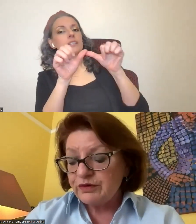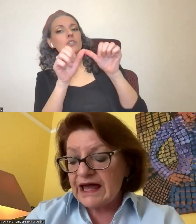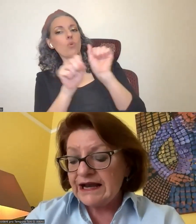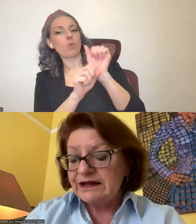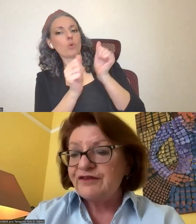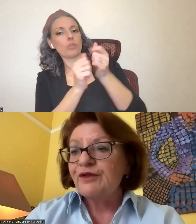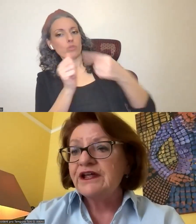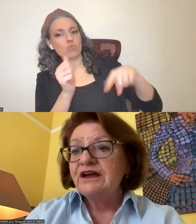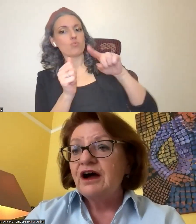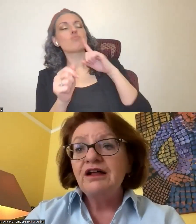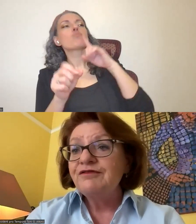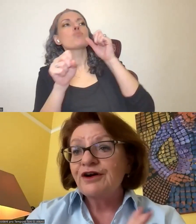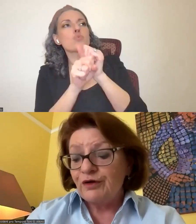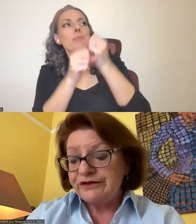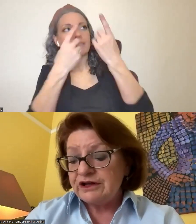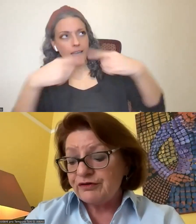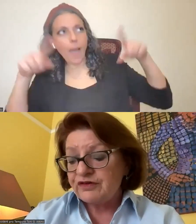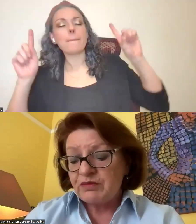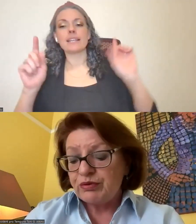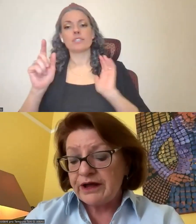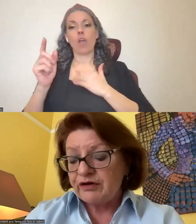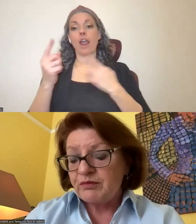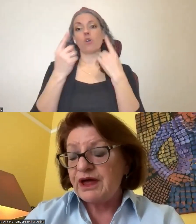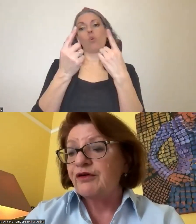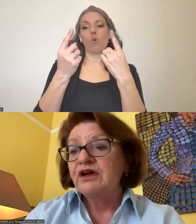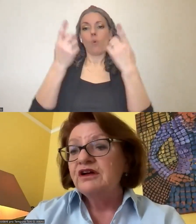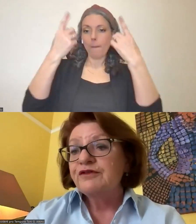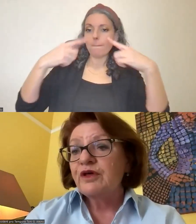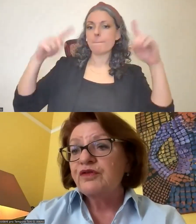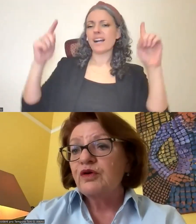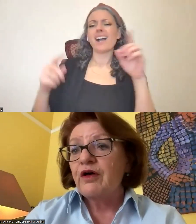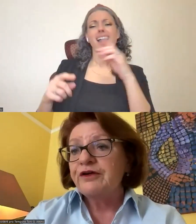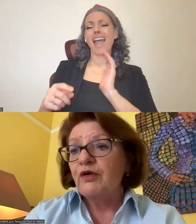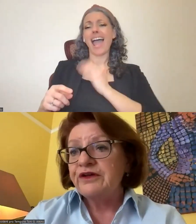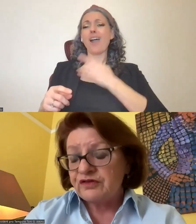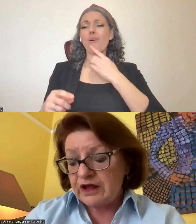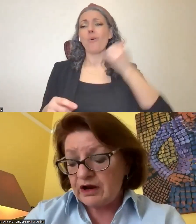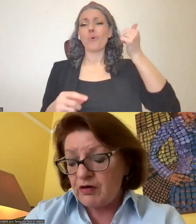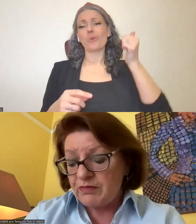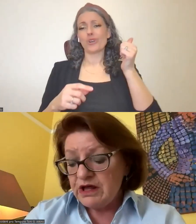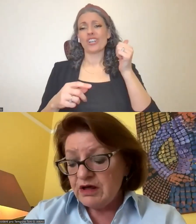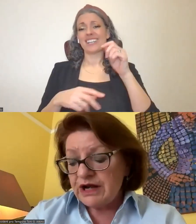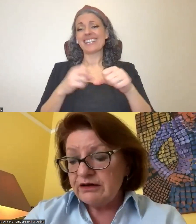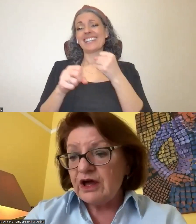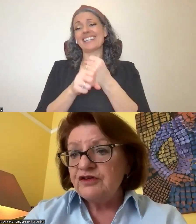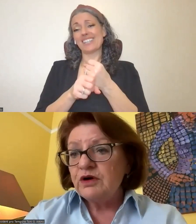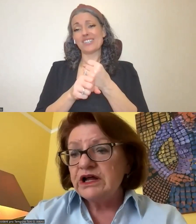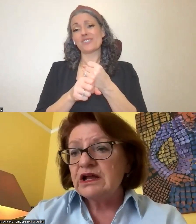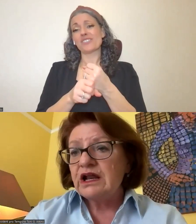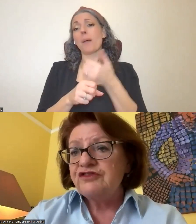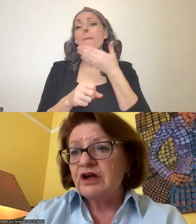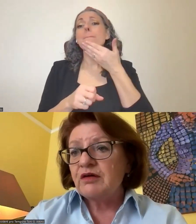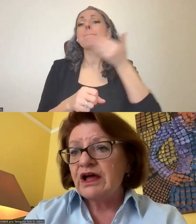make this a reality so that all of our golden years can be brighter and better for those who call the Golden State home. But I do